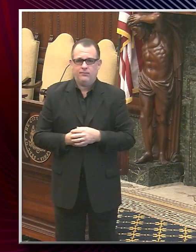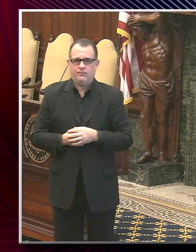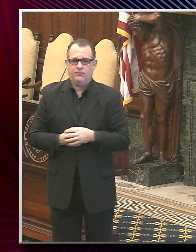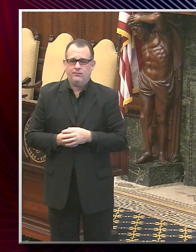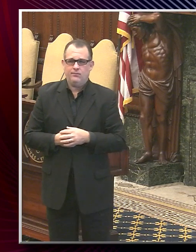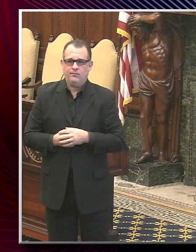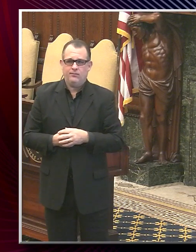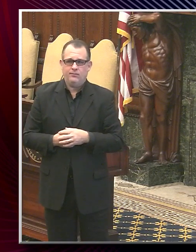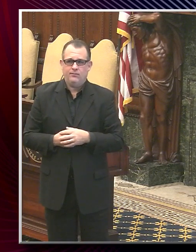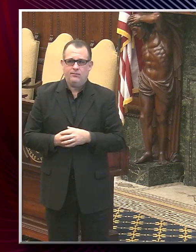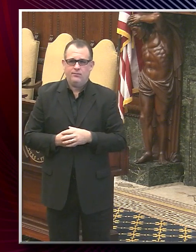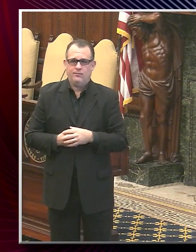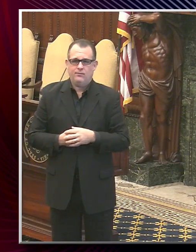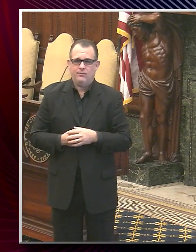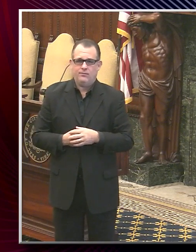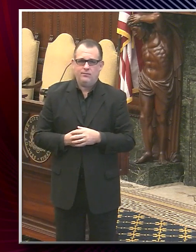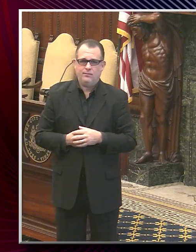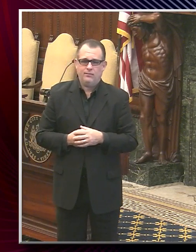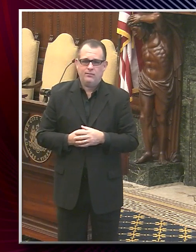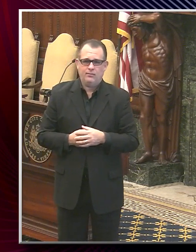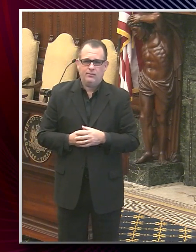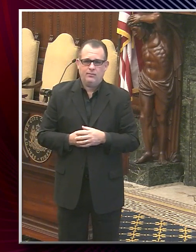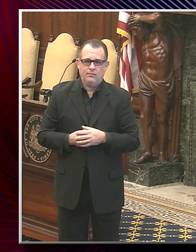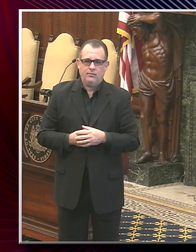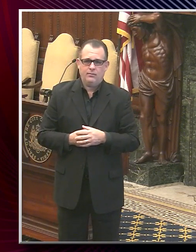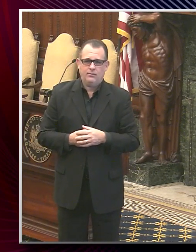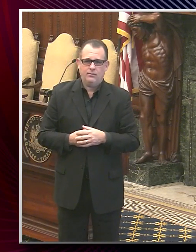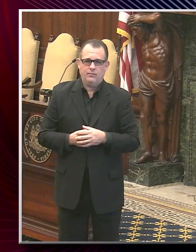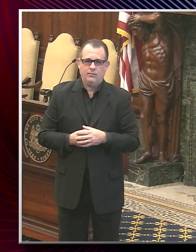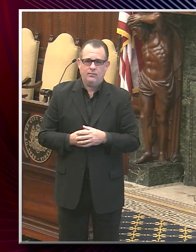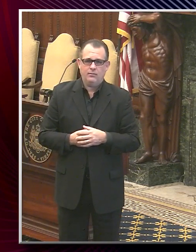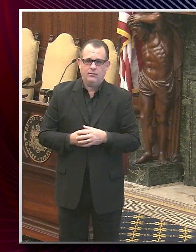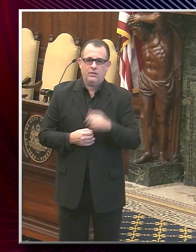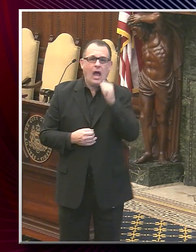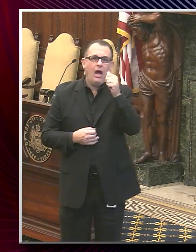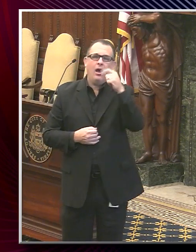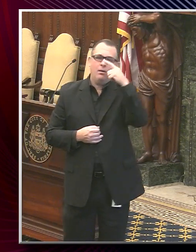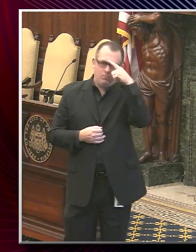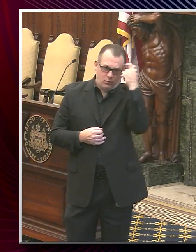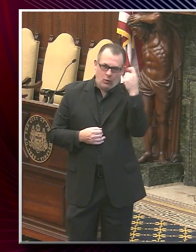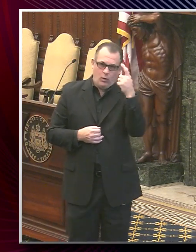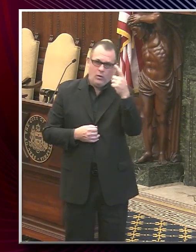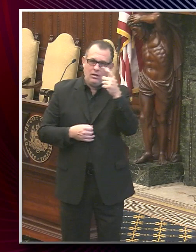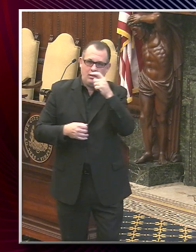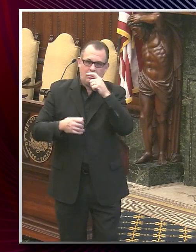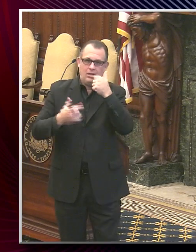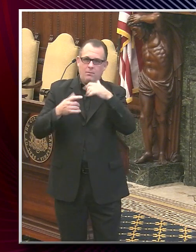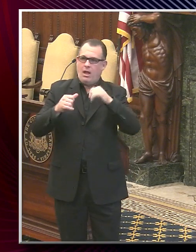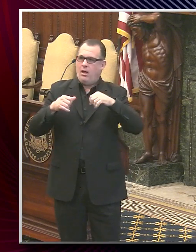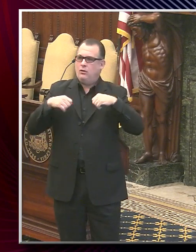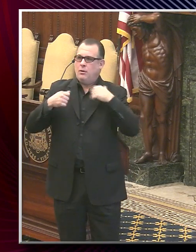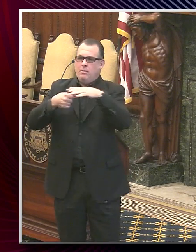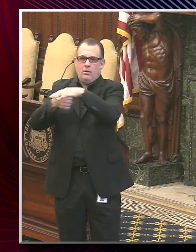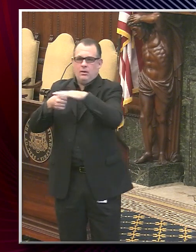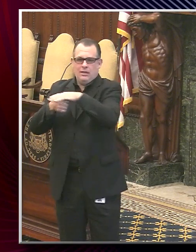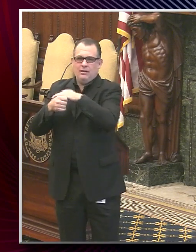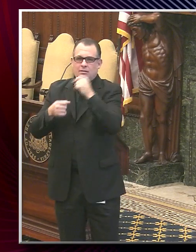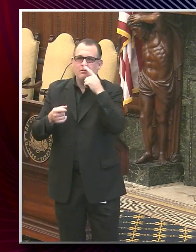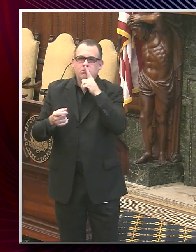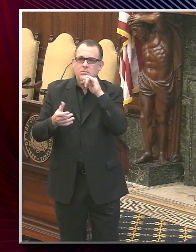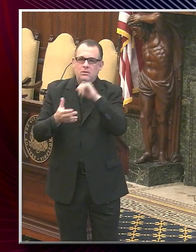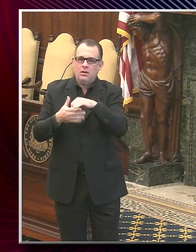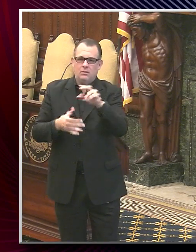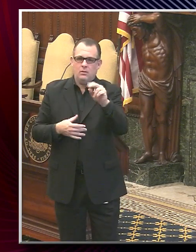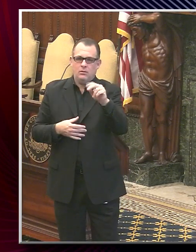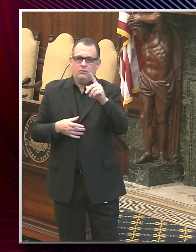To say, well, we don't know of a case in our studio doesn't necessarily mean that there isn't risk to that overall sector. We do think that this virus in general is spreading a little bit